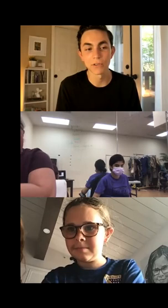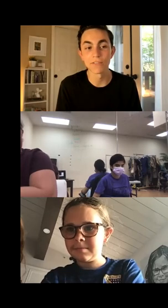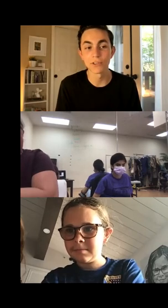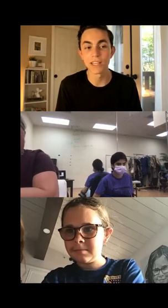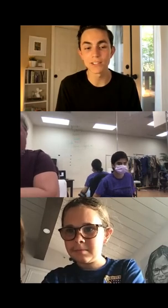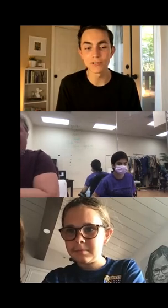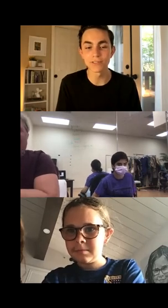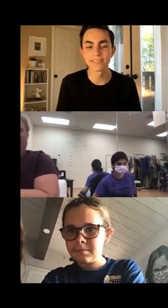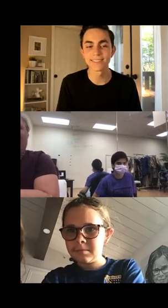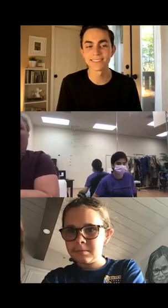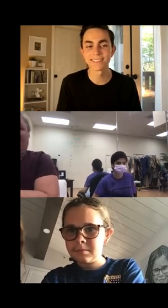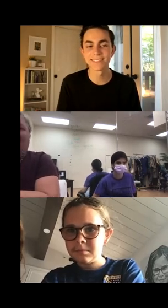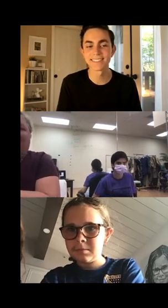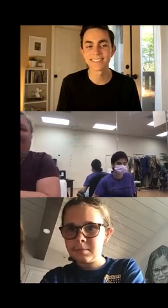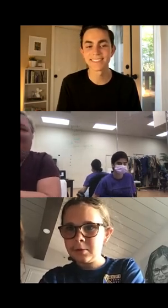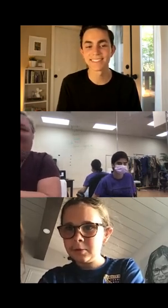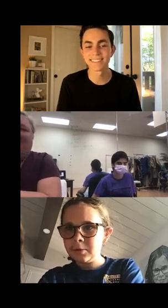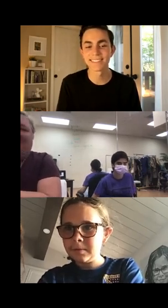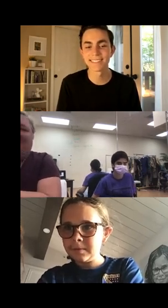Are you ready for the answer?